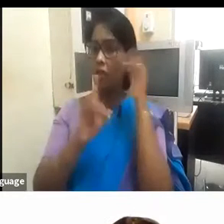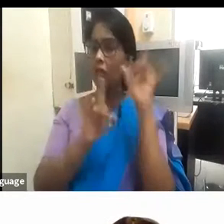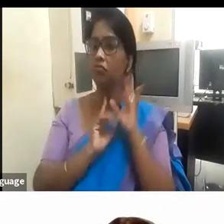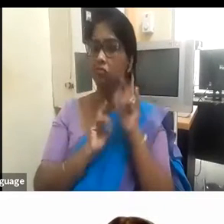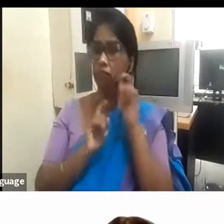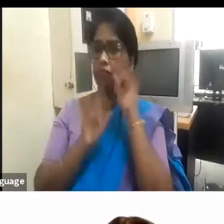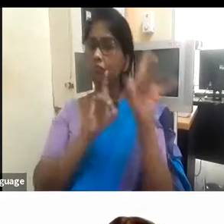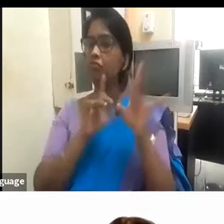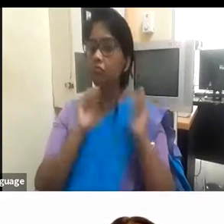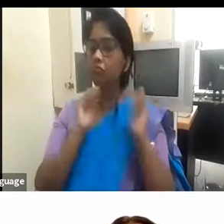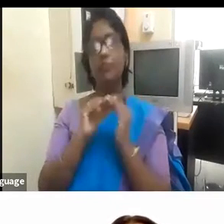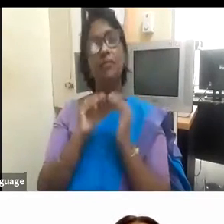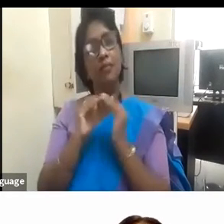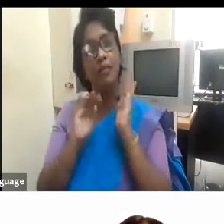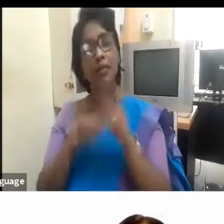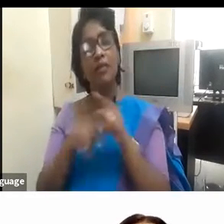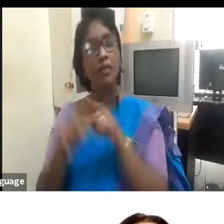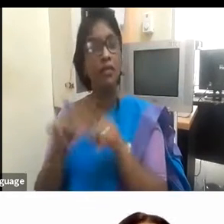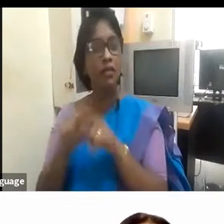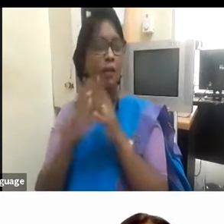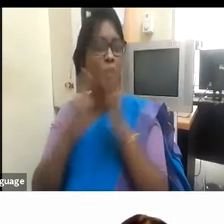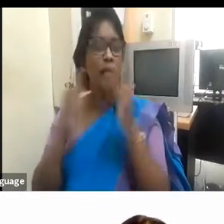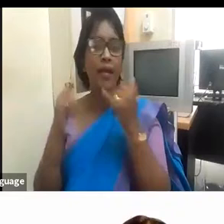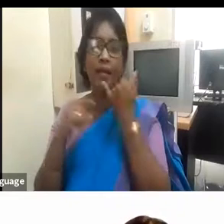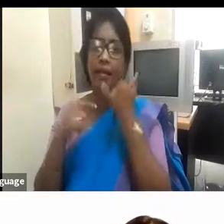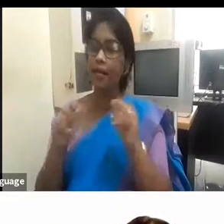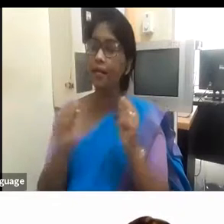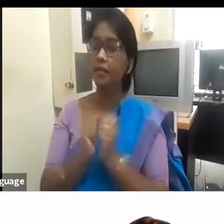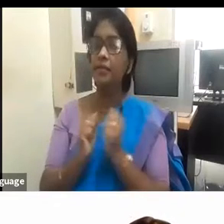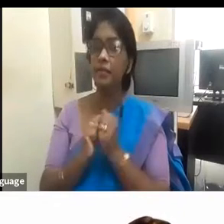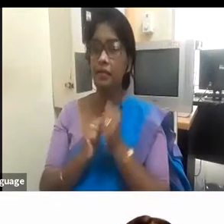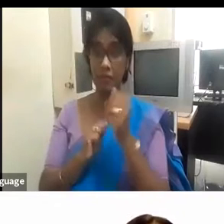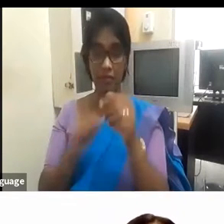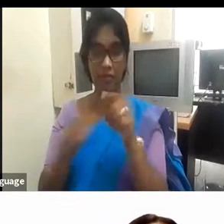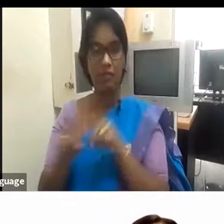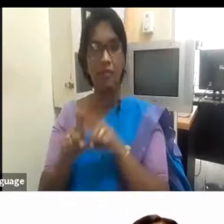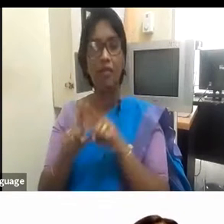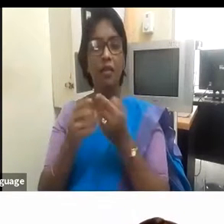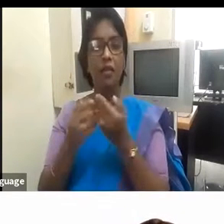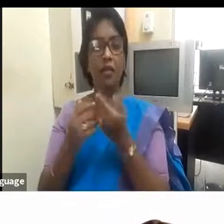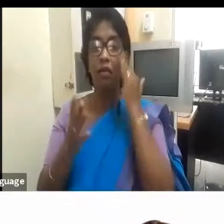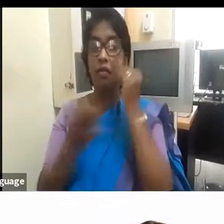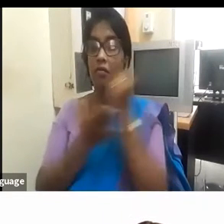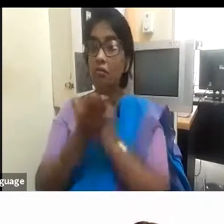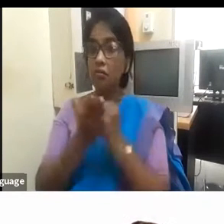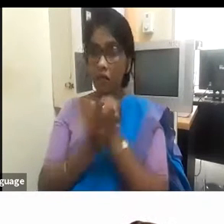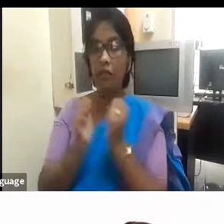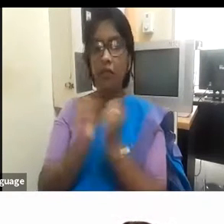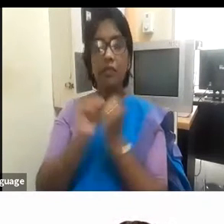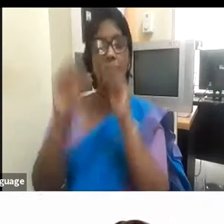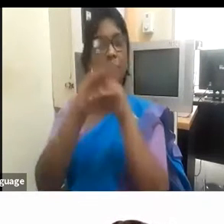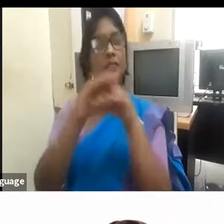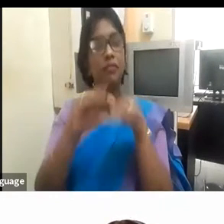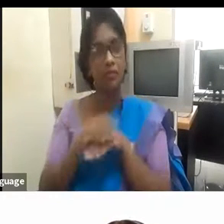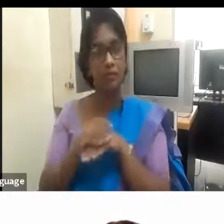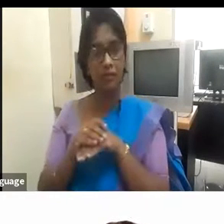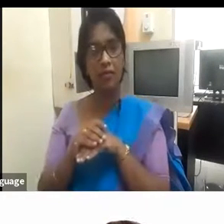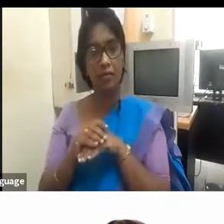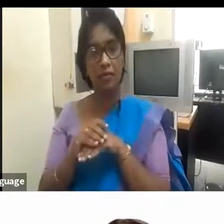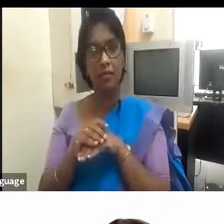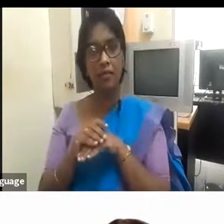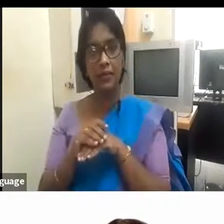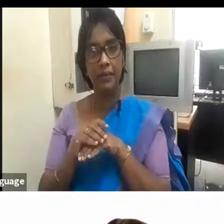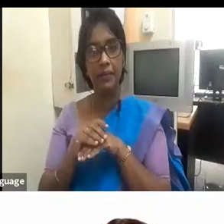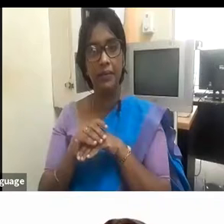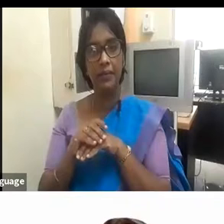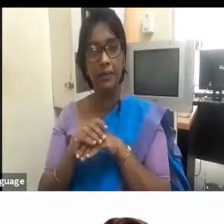more comfortable, like, every gender, right? So it is not now when you talk about gender, there are